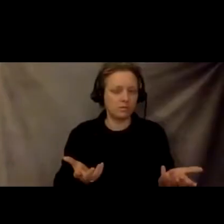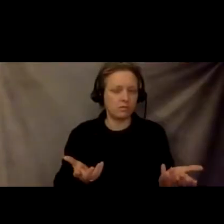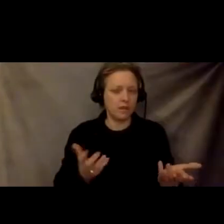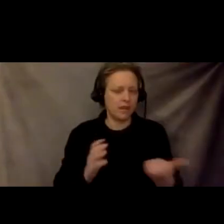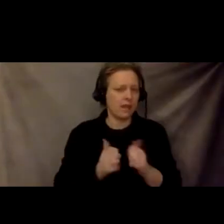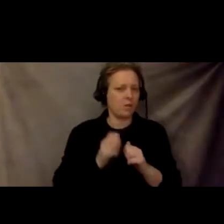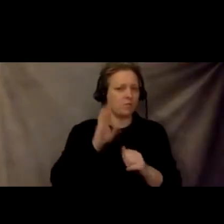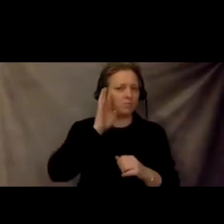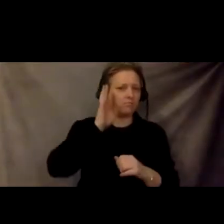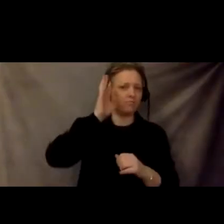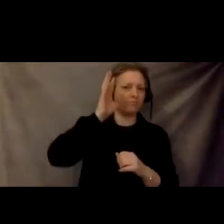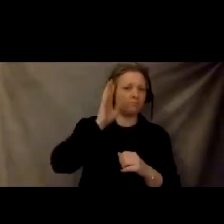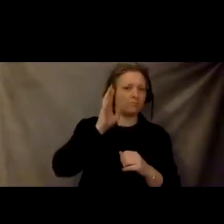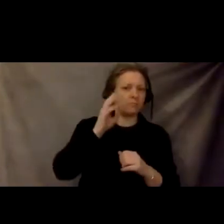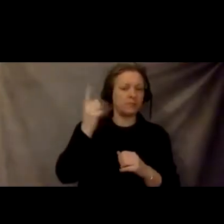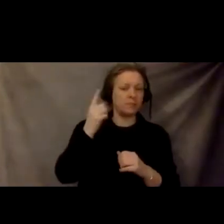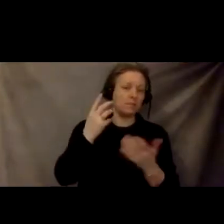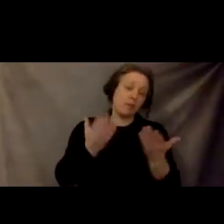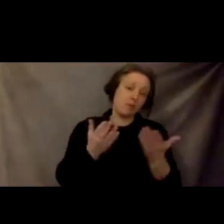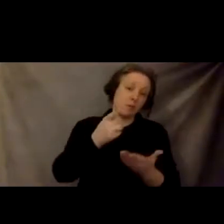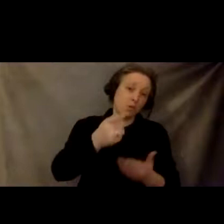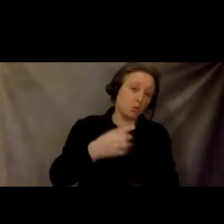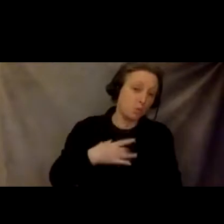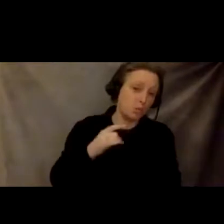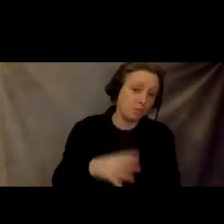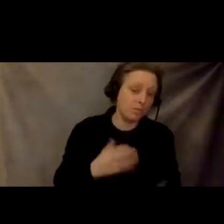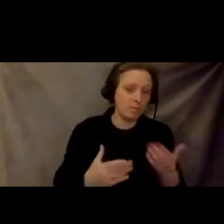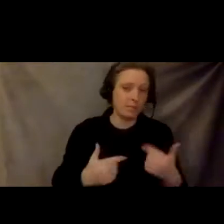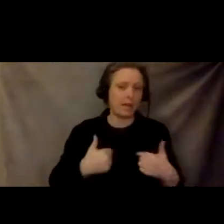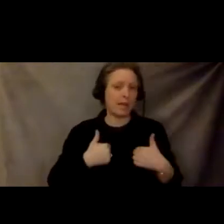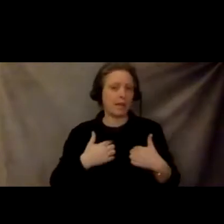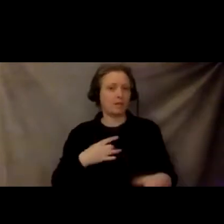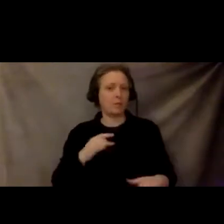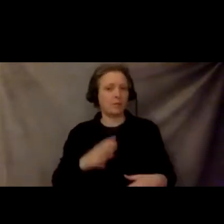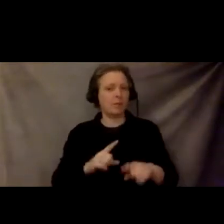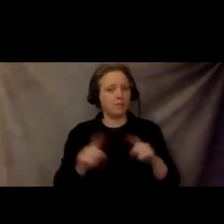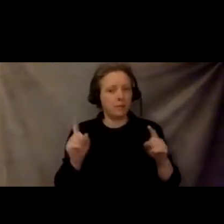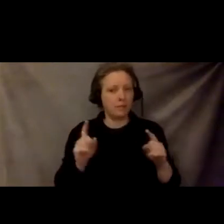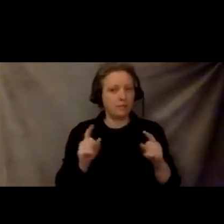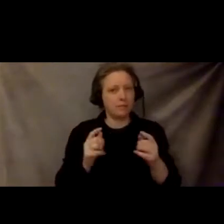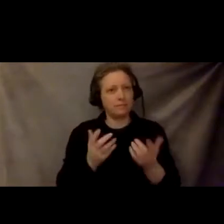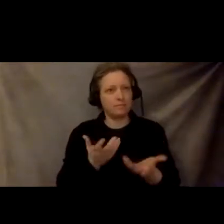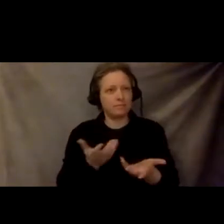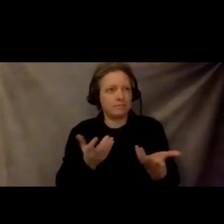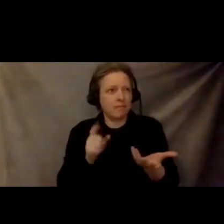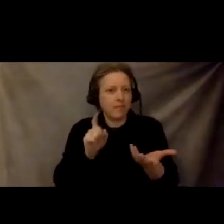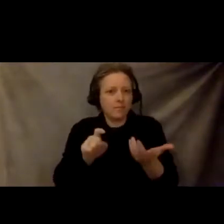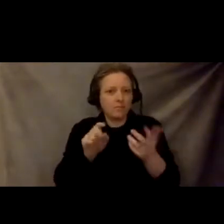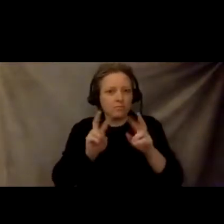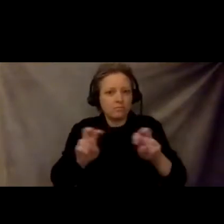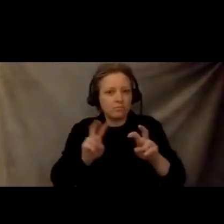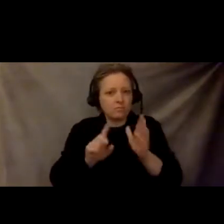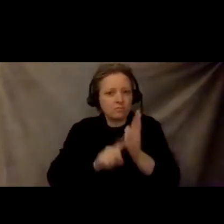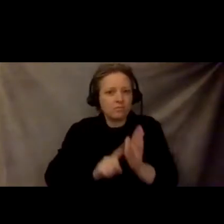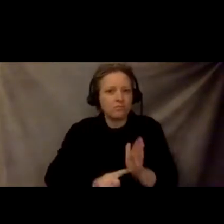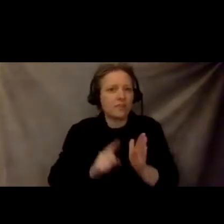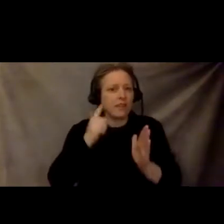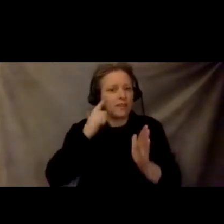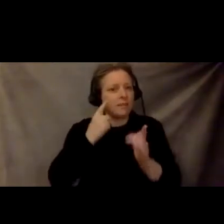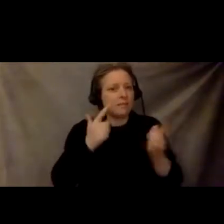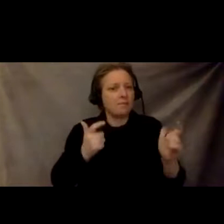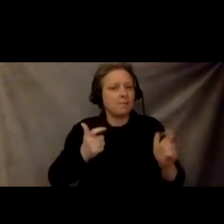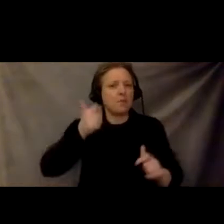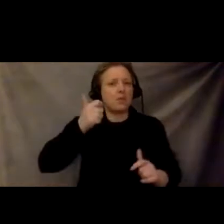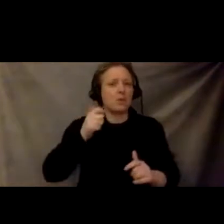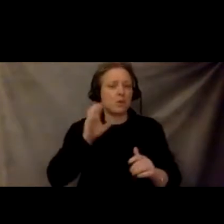you probably wouldn't like, that I probably wouldn't like, but there's some analysis. And I think it's a larger picture than just Washington County.